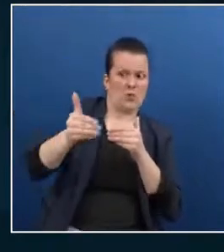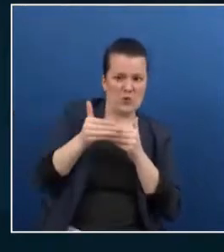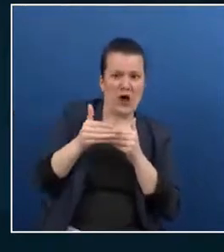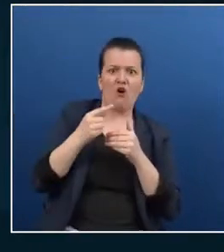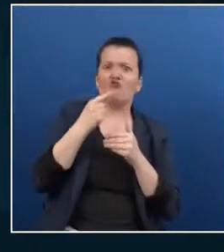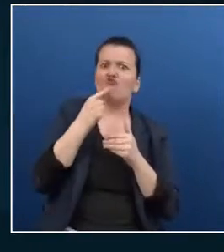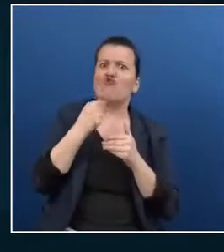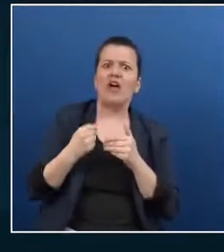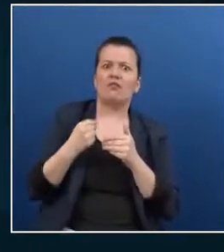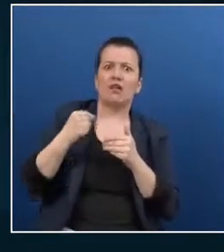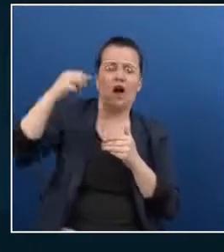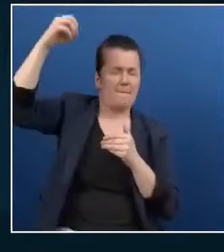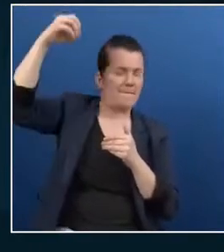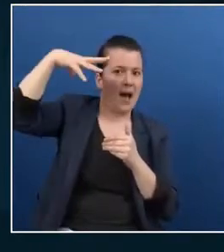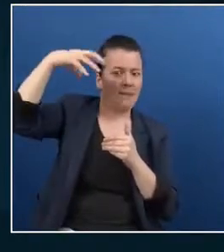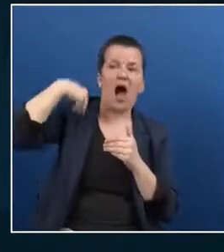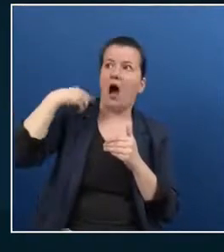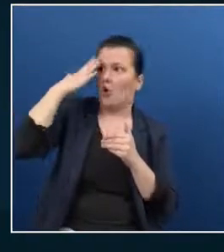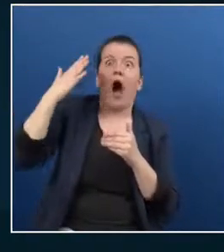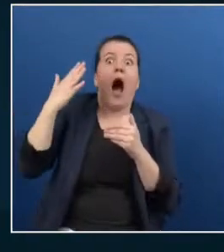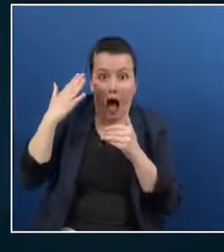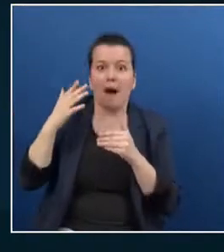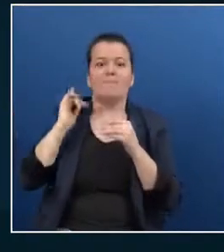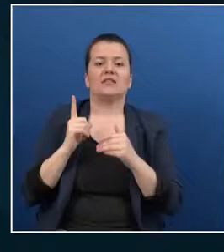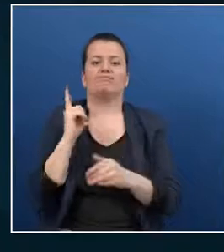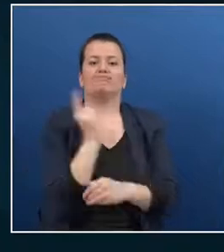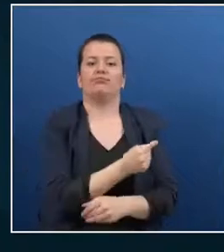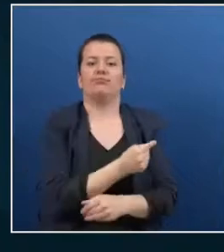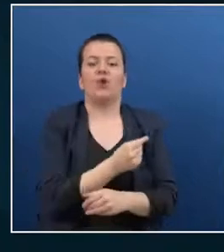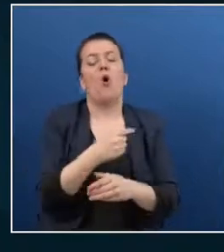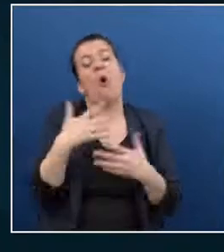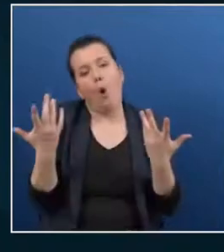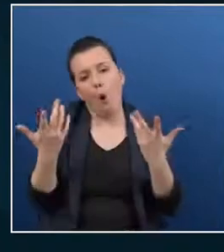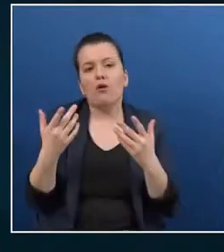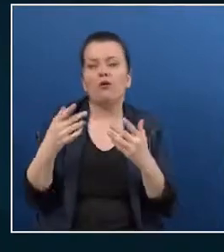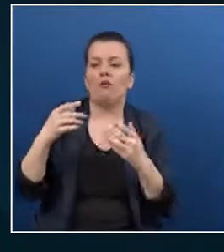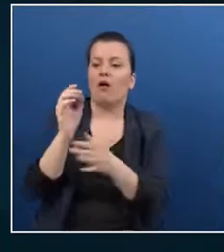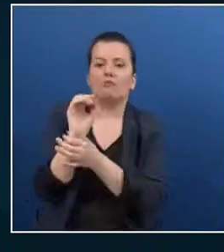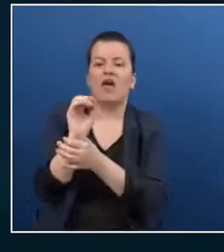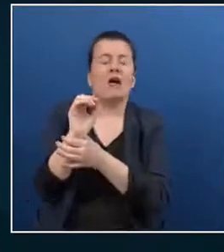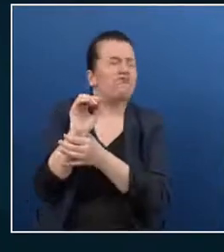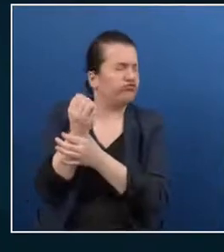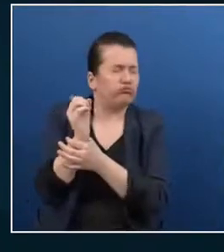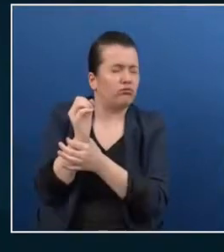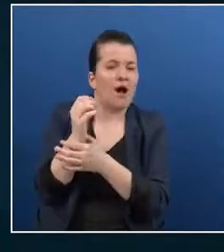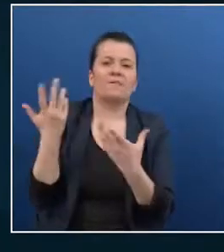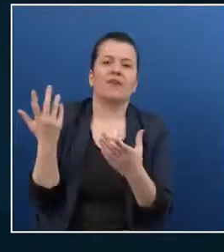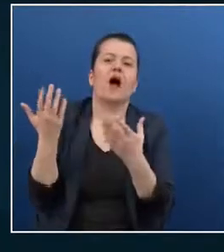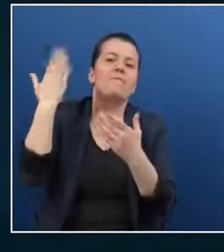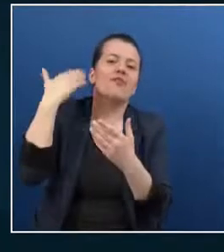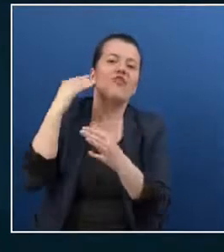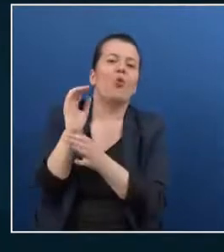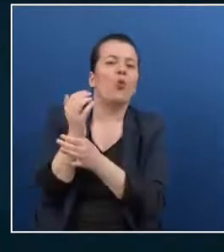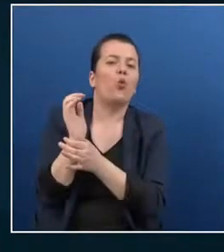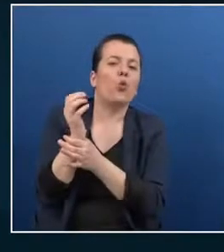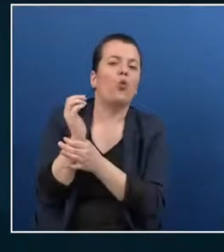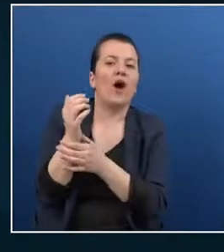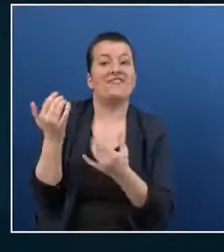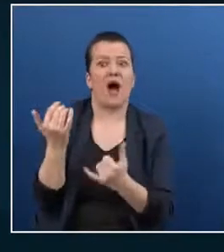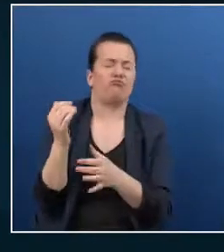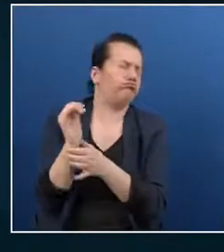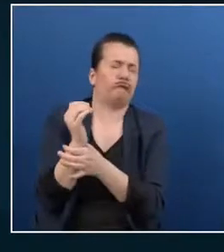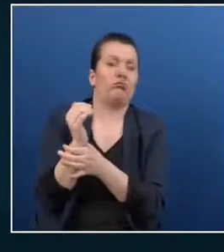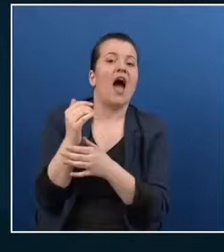out of here. And so this concept of using IoT to communicate in an emergency